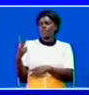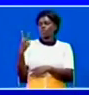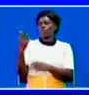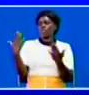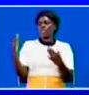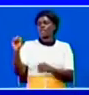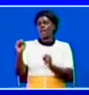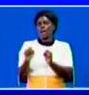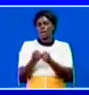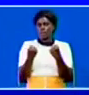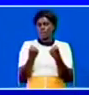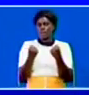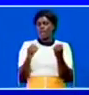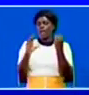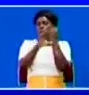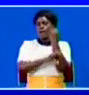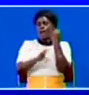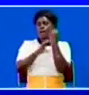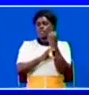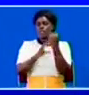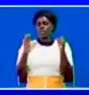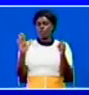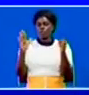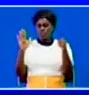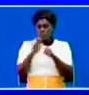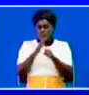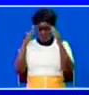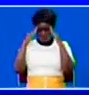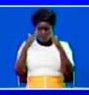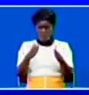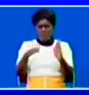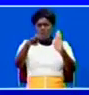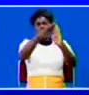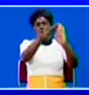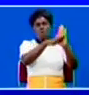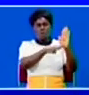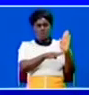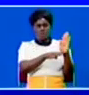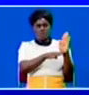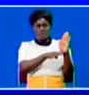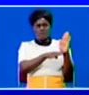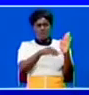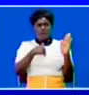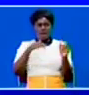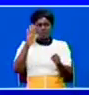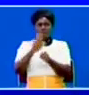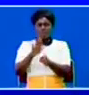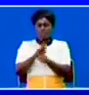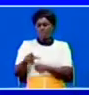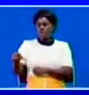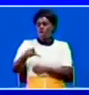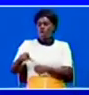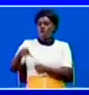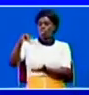things then happened that got the whole country talking. First, there was a program which some felt had too much of local